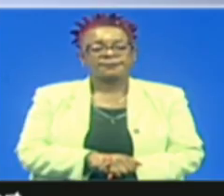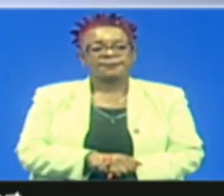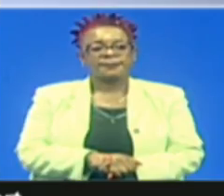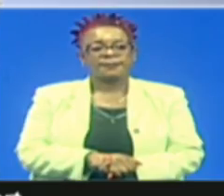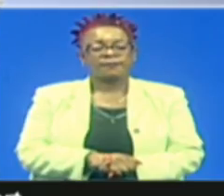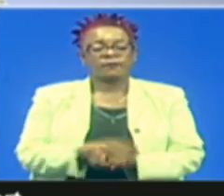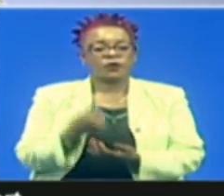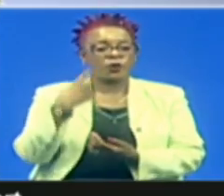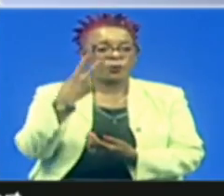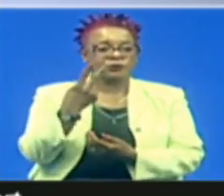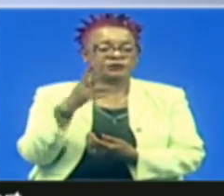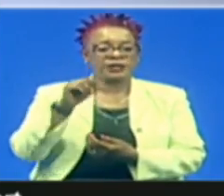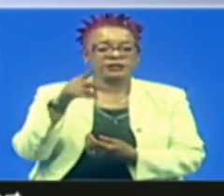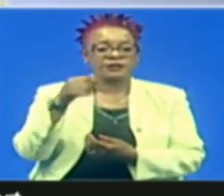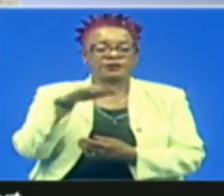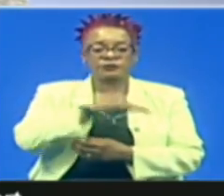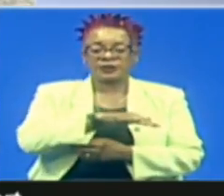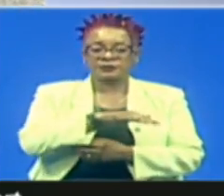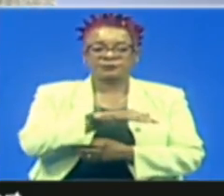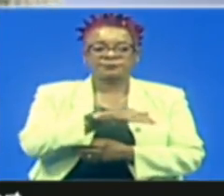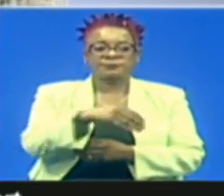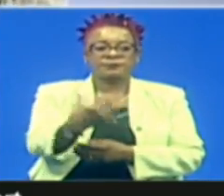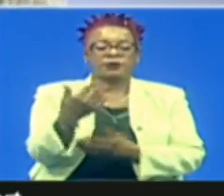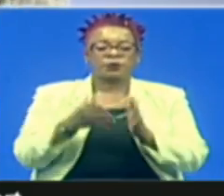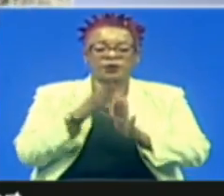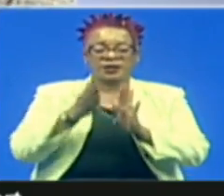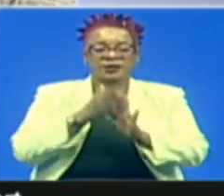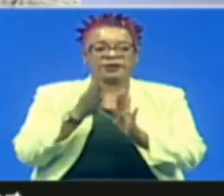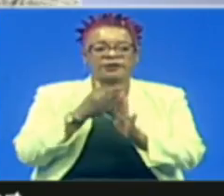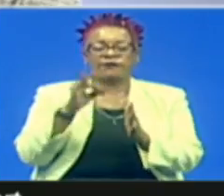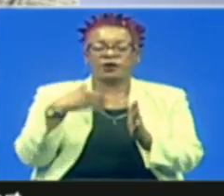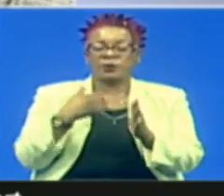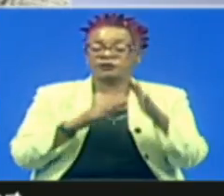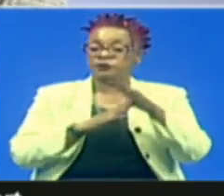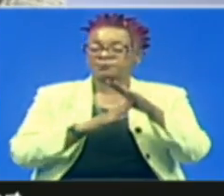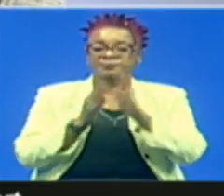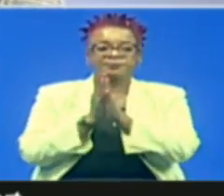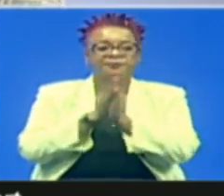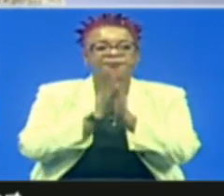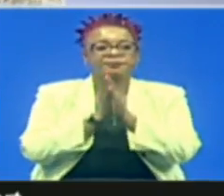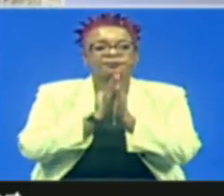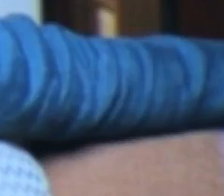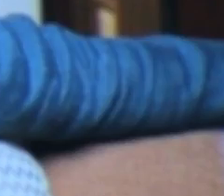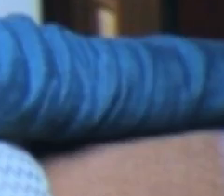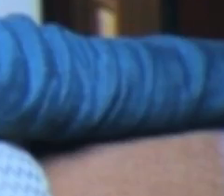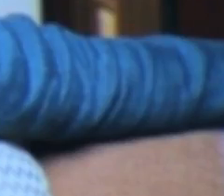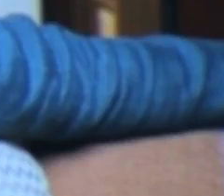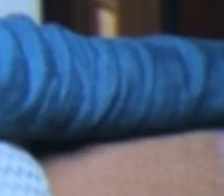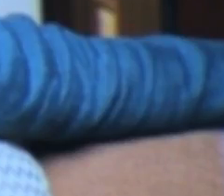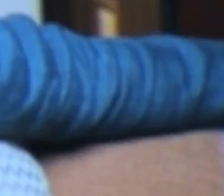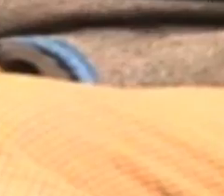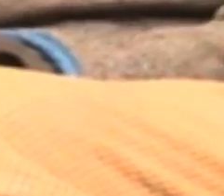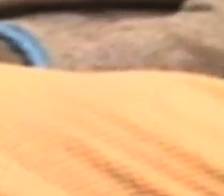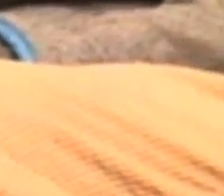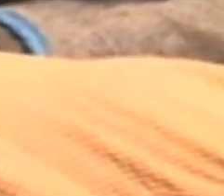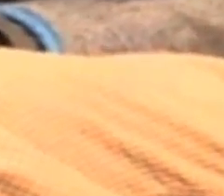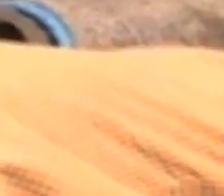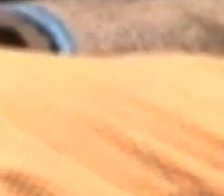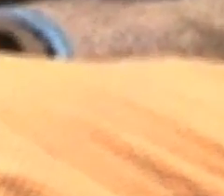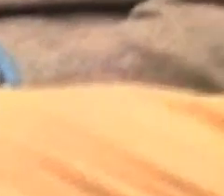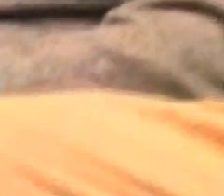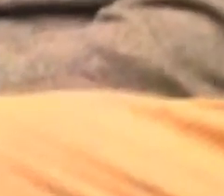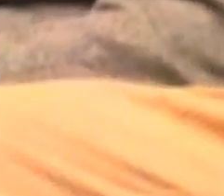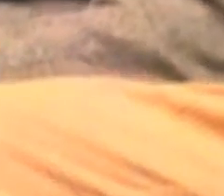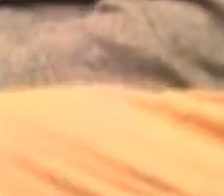Now you're watching NTV Tonight. Here's a quick recap of our top stories. Late Safaricom chief Bob Collymore was remembered as a man